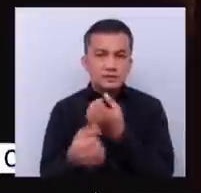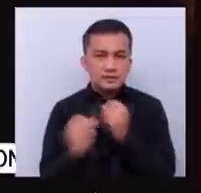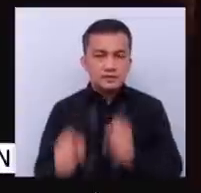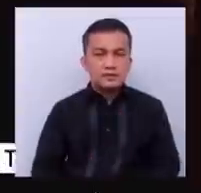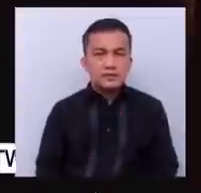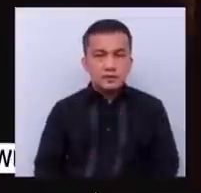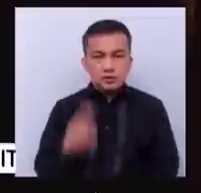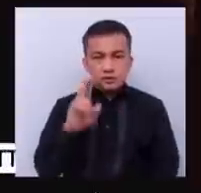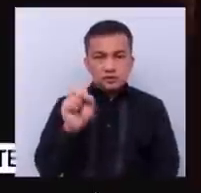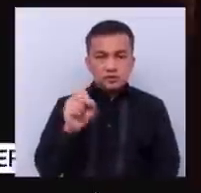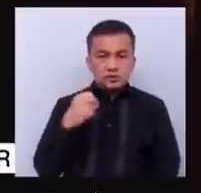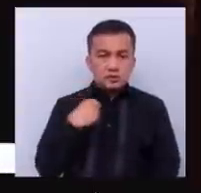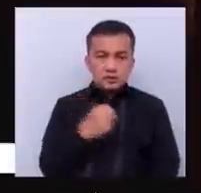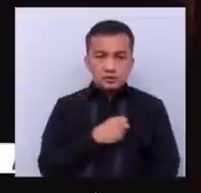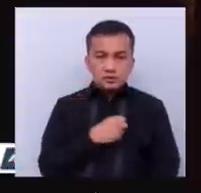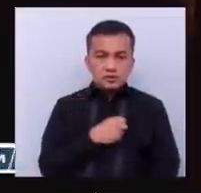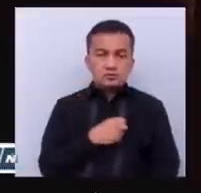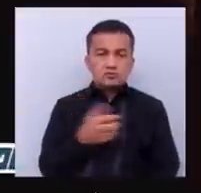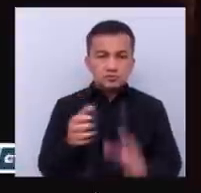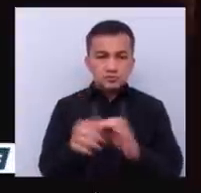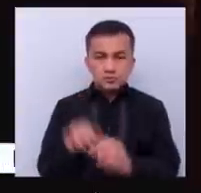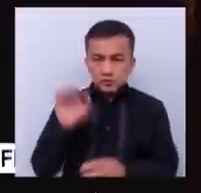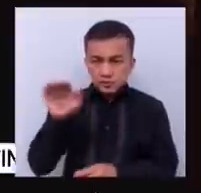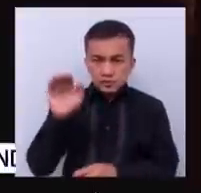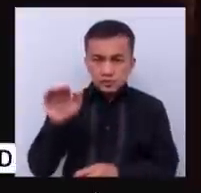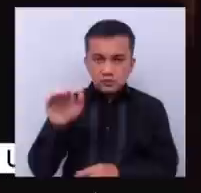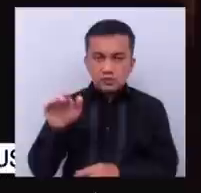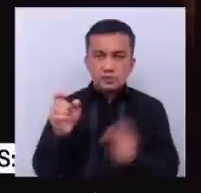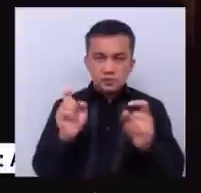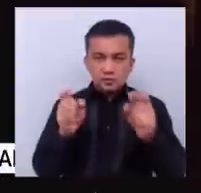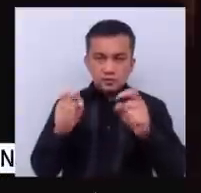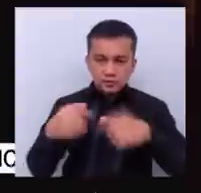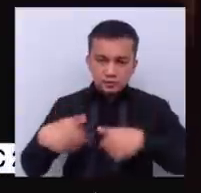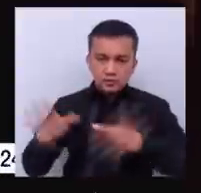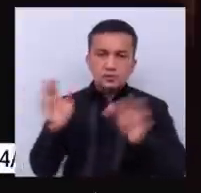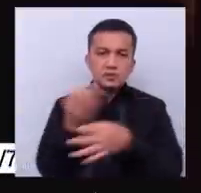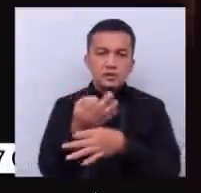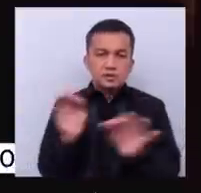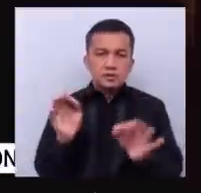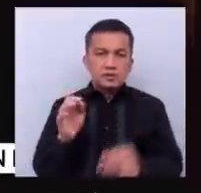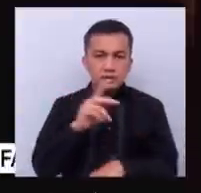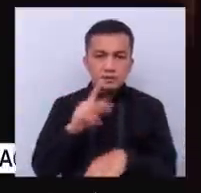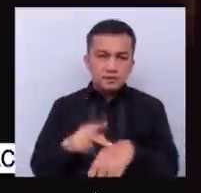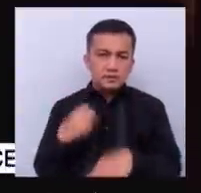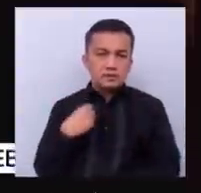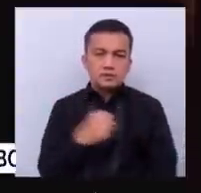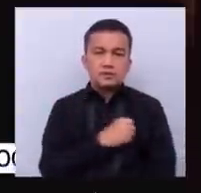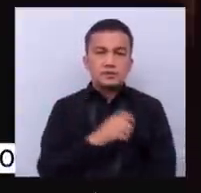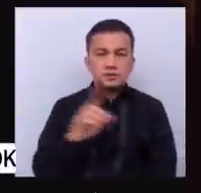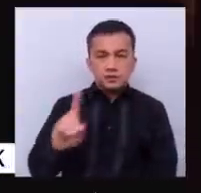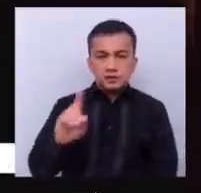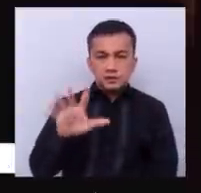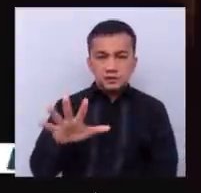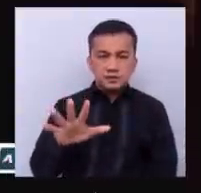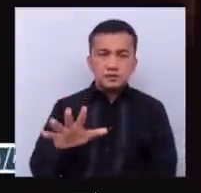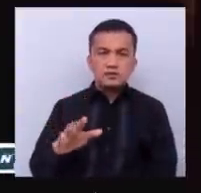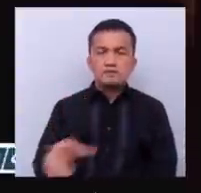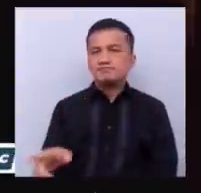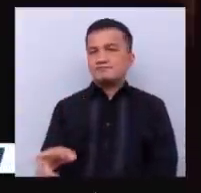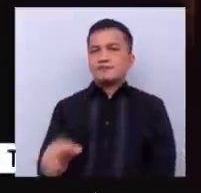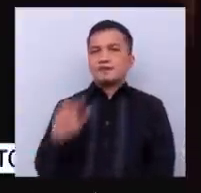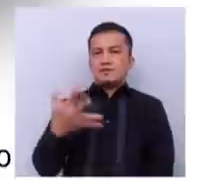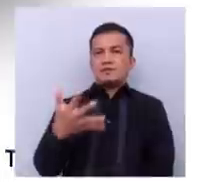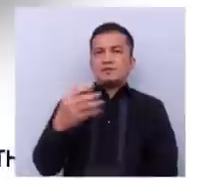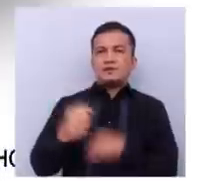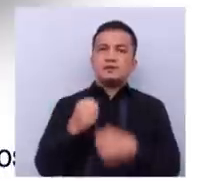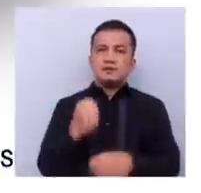U.S. senators join calls for the immediate release of Philippine Senator Laila de Lima as she marks her fifth year in jail. In a